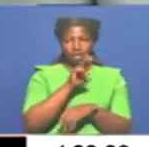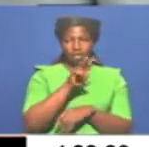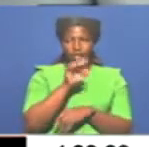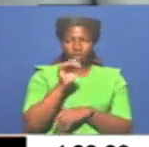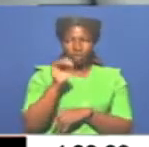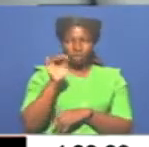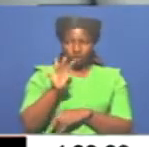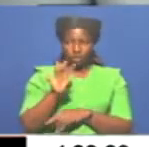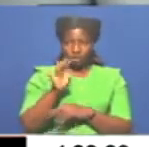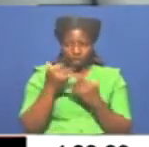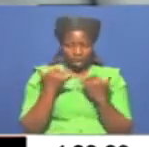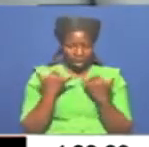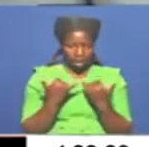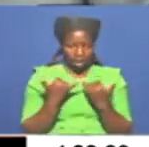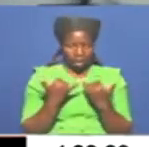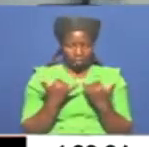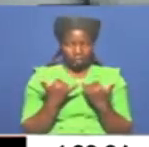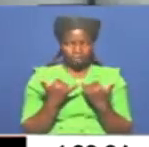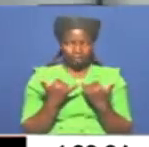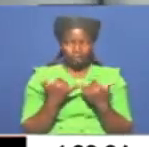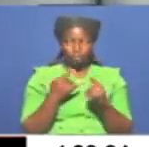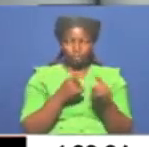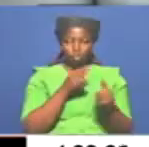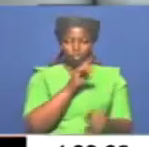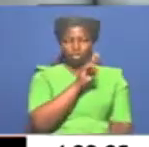2004. Now, from